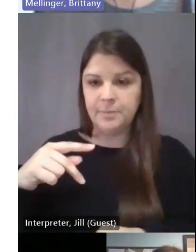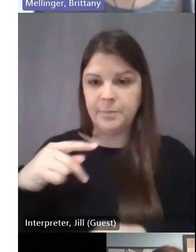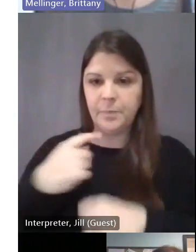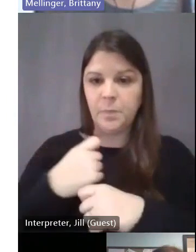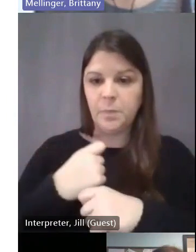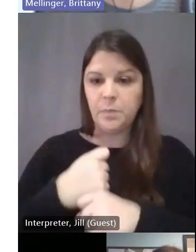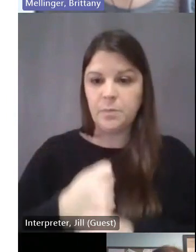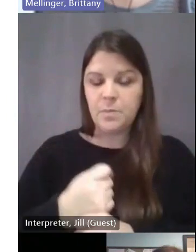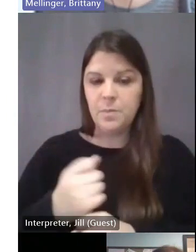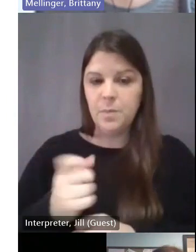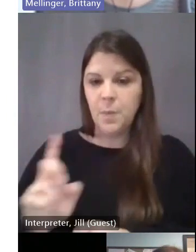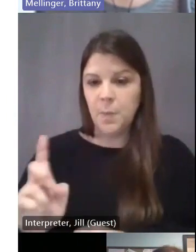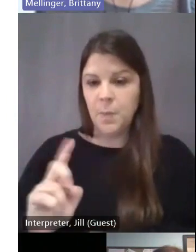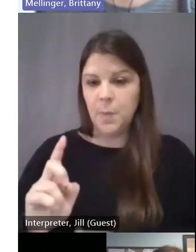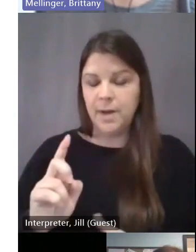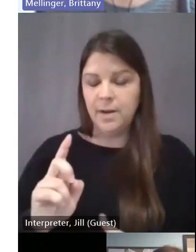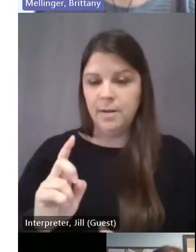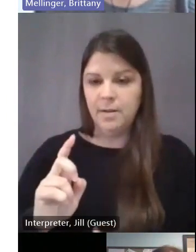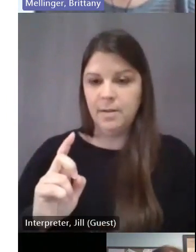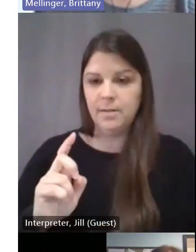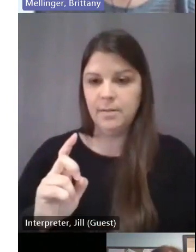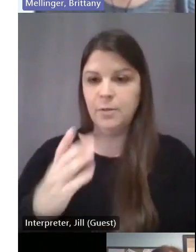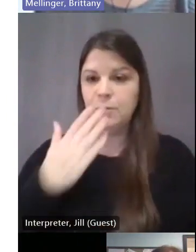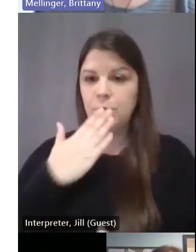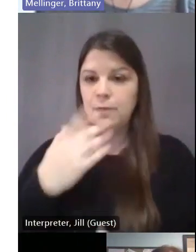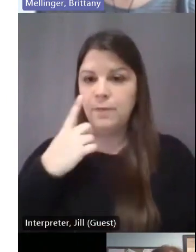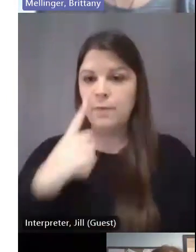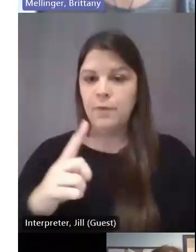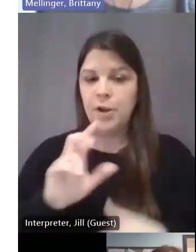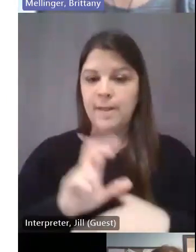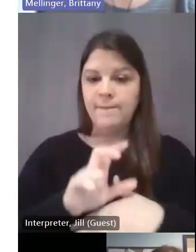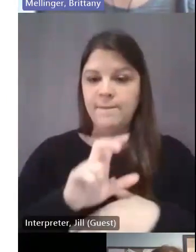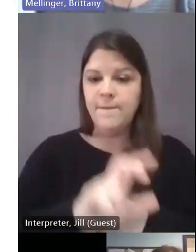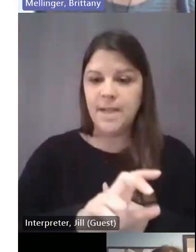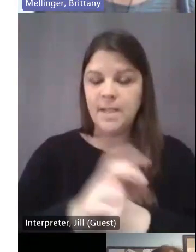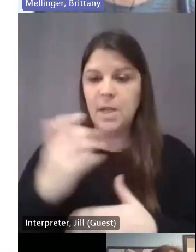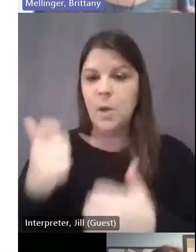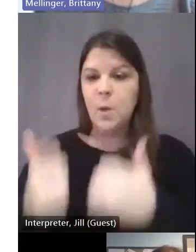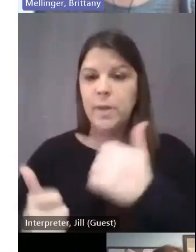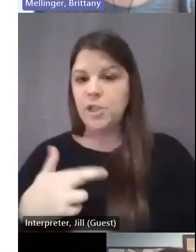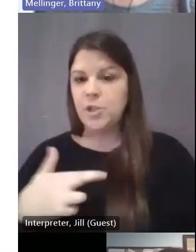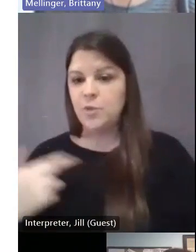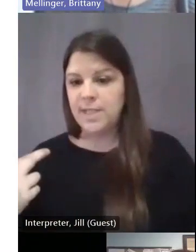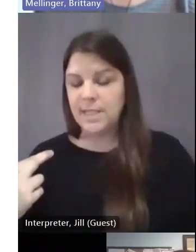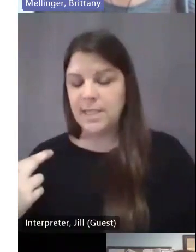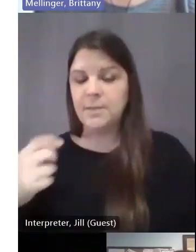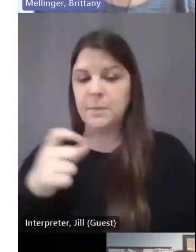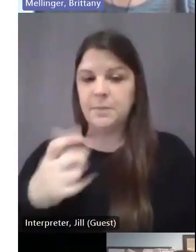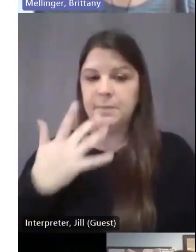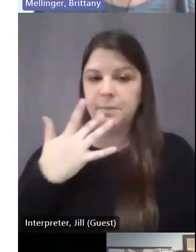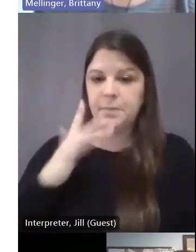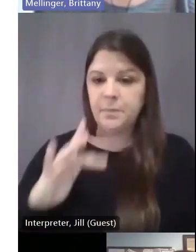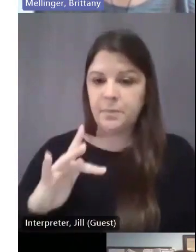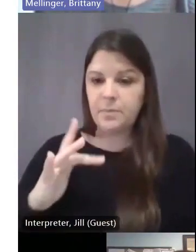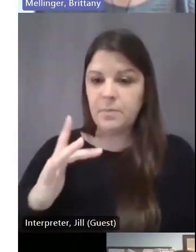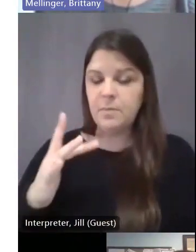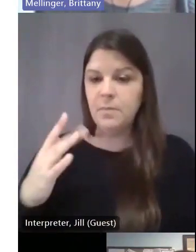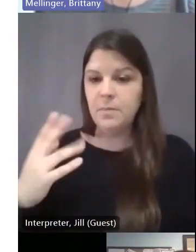show which areas were good areas for investment and which ones are riskier. Unfortunately, they